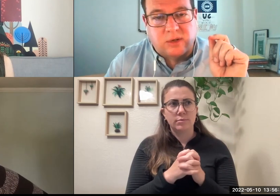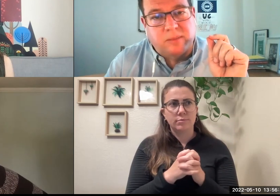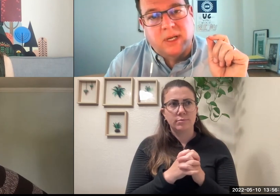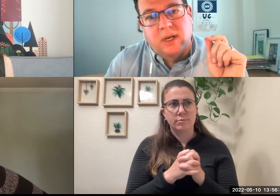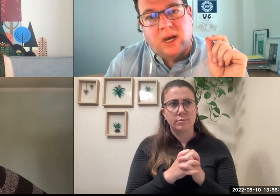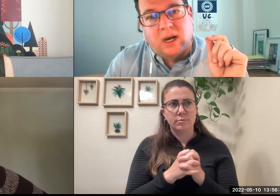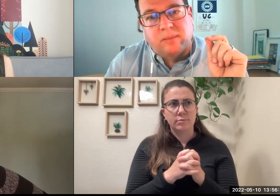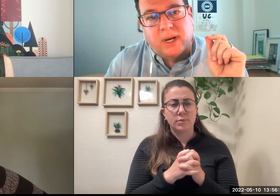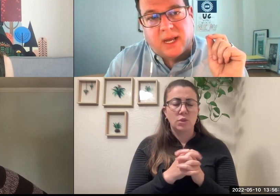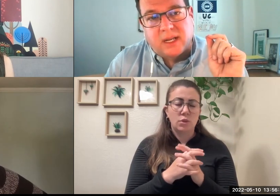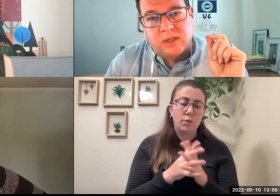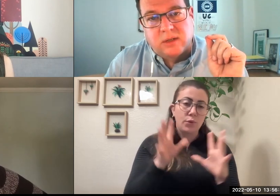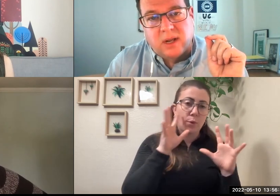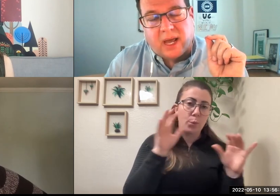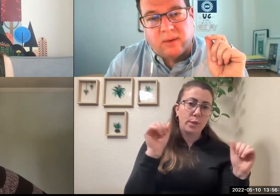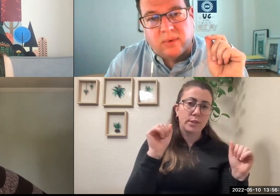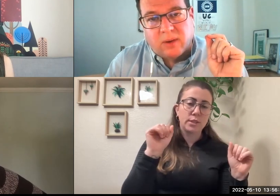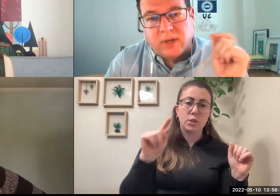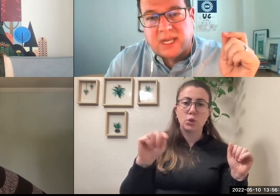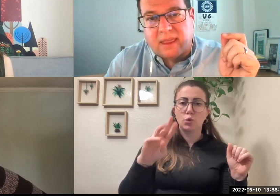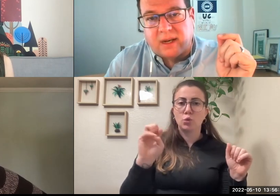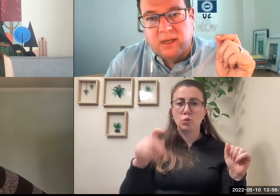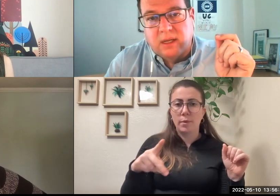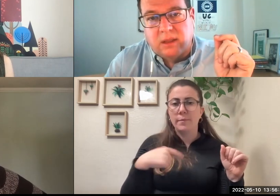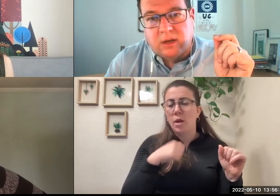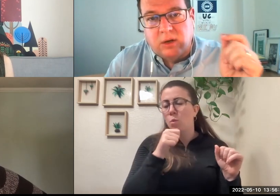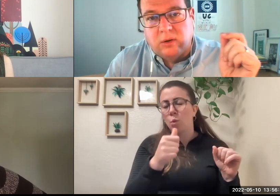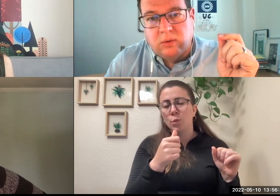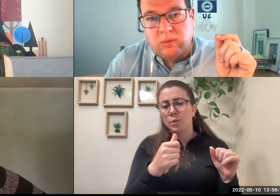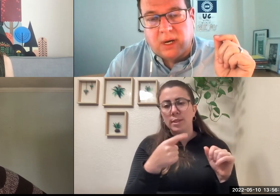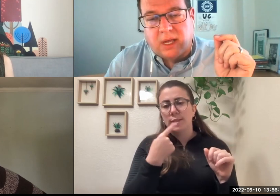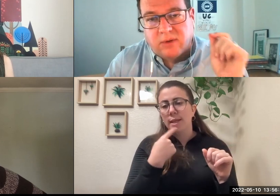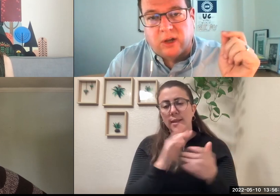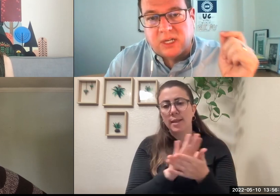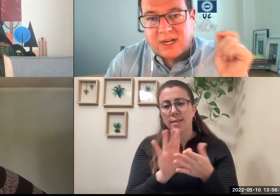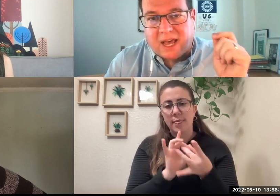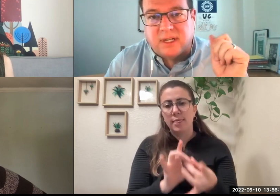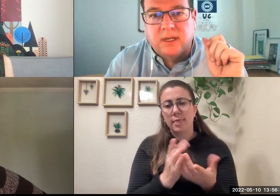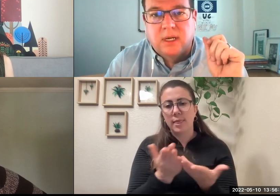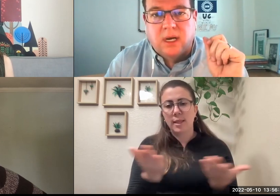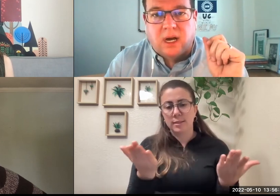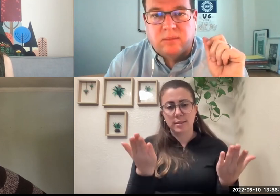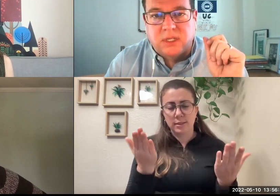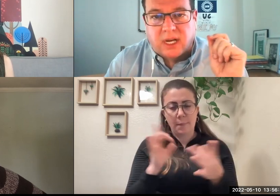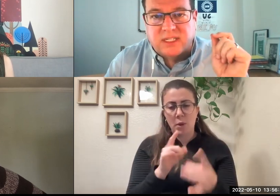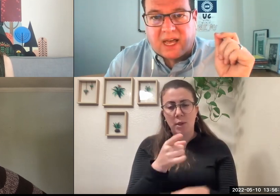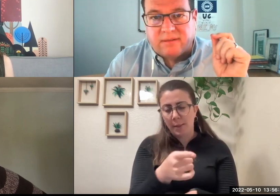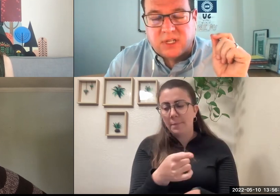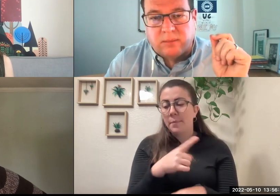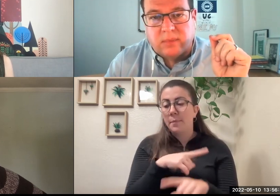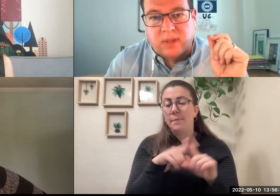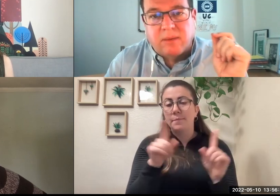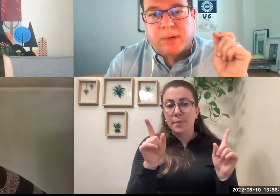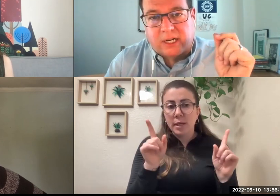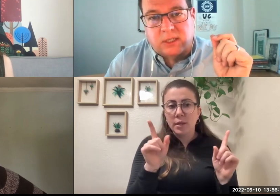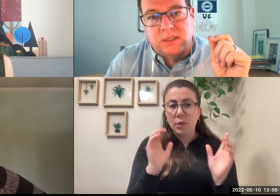President Trump, but I will say that the new the renegotiated NAFTA does have